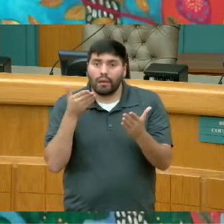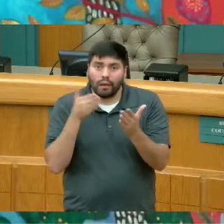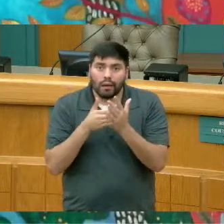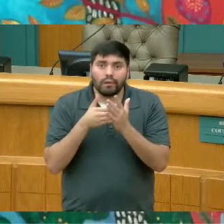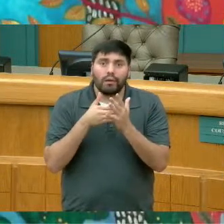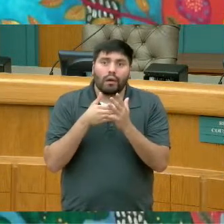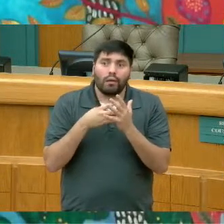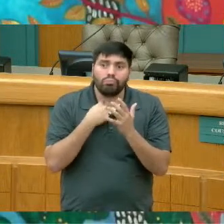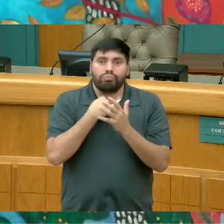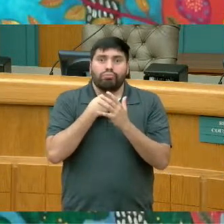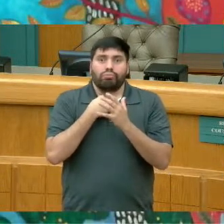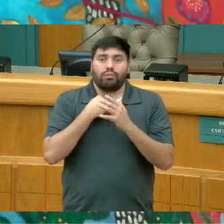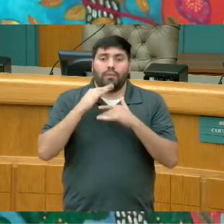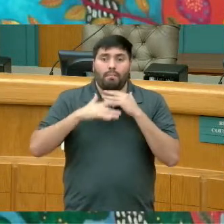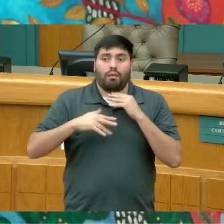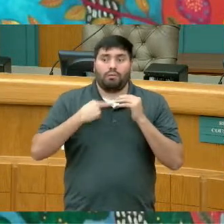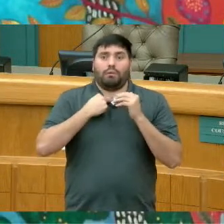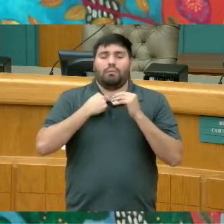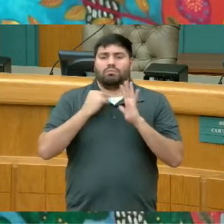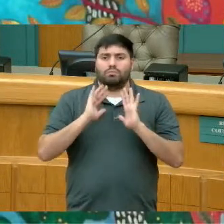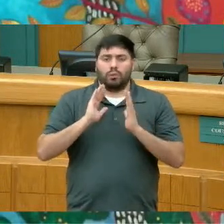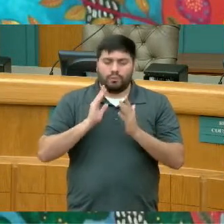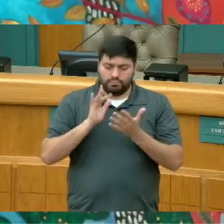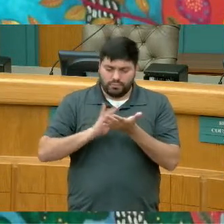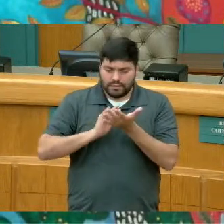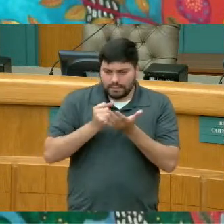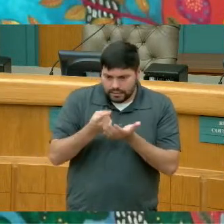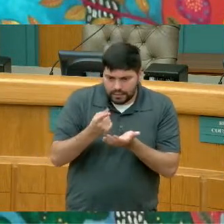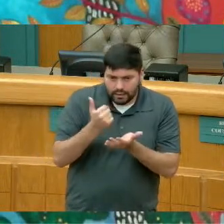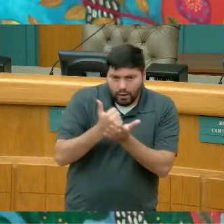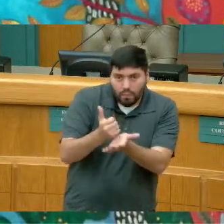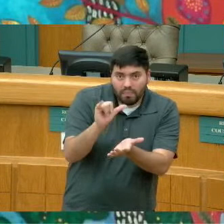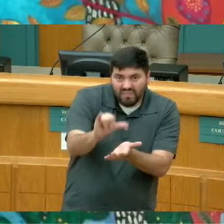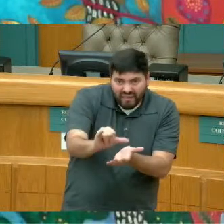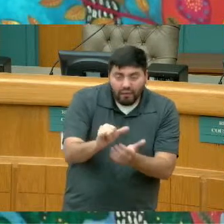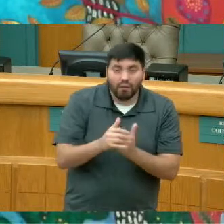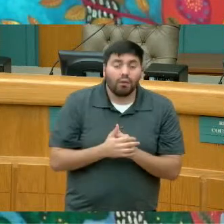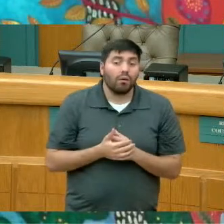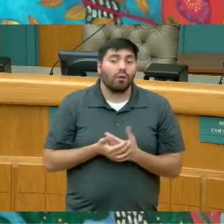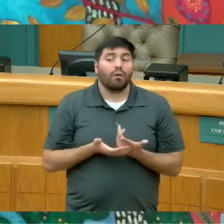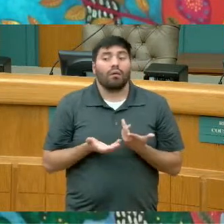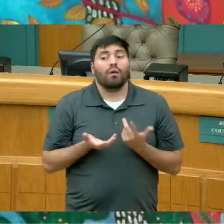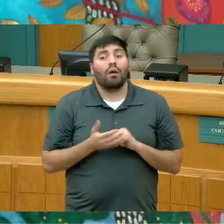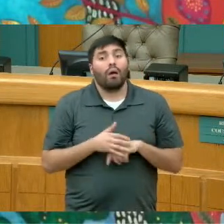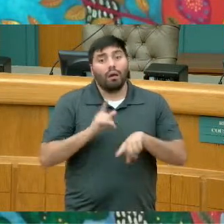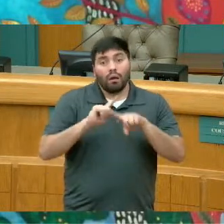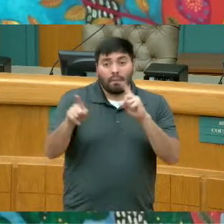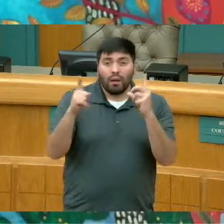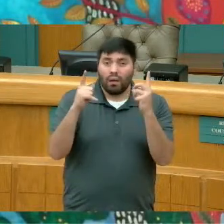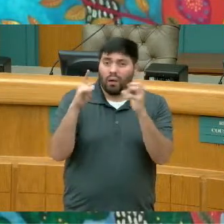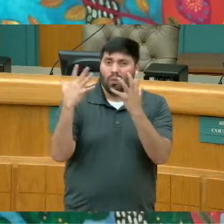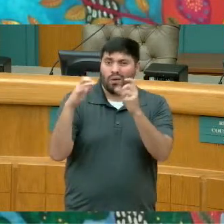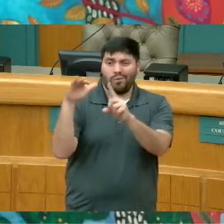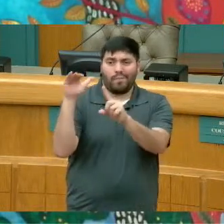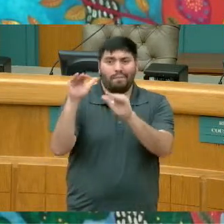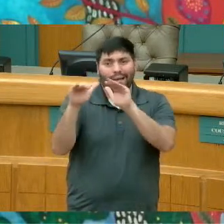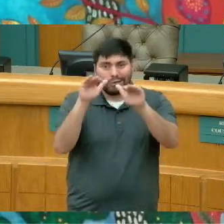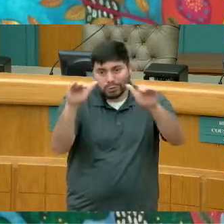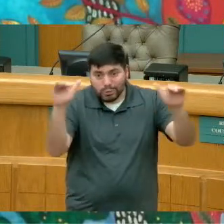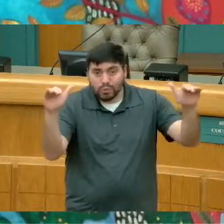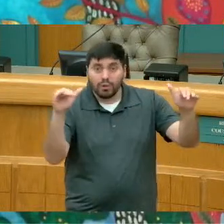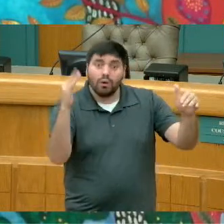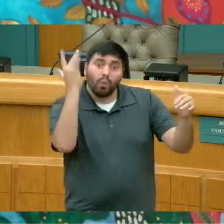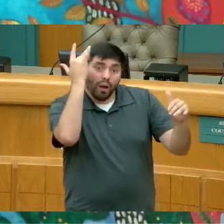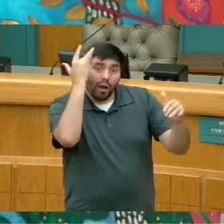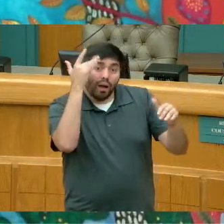anticoagulants. But this might mean treating other underlying conditions so the body can fight. And I remind you about all of